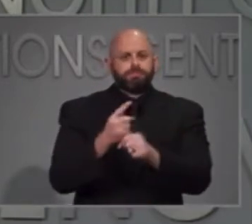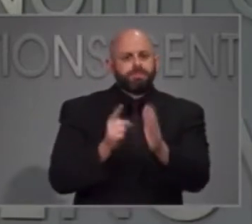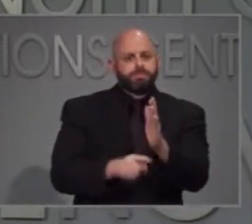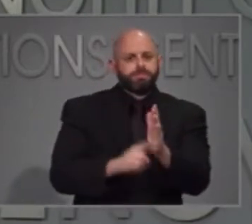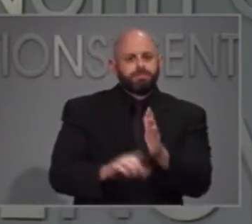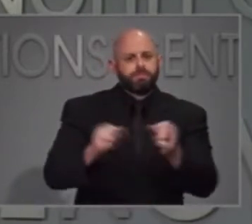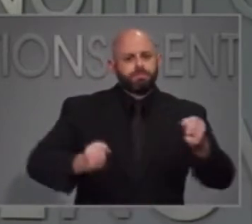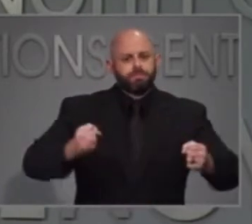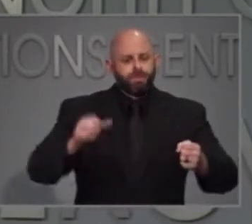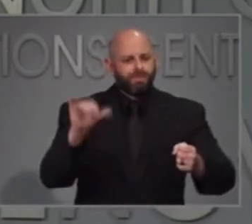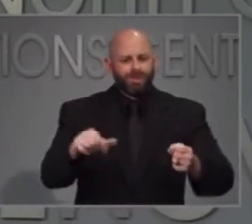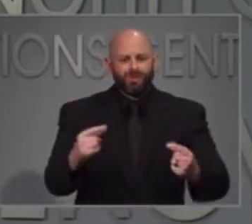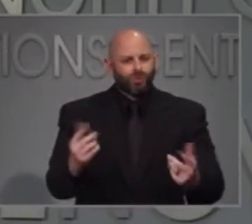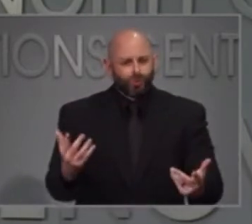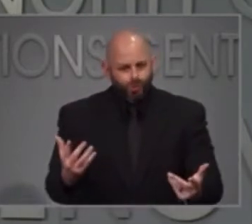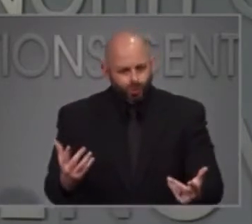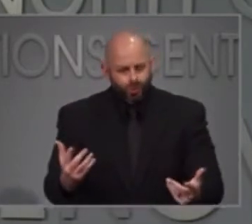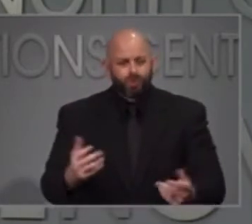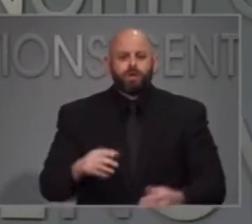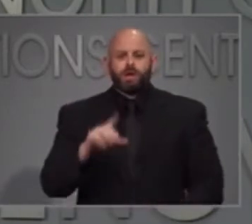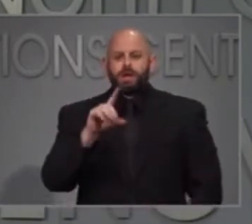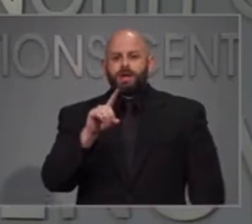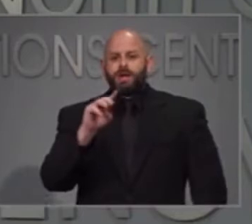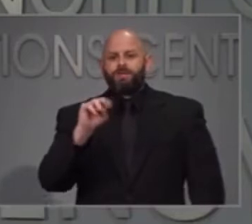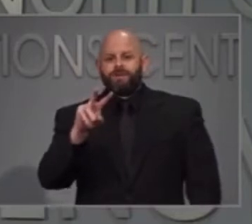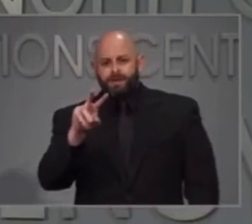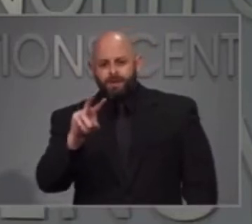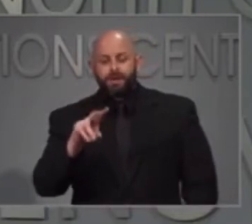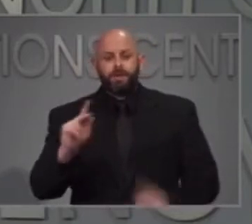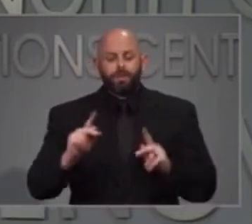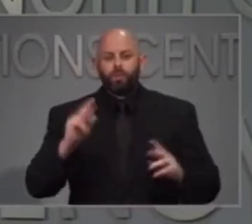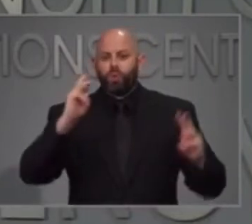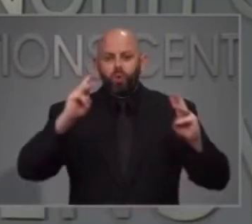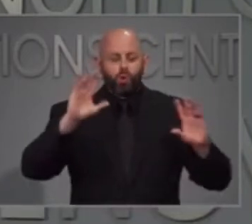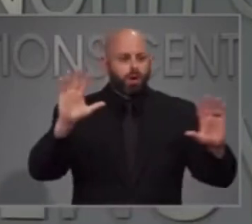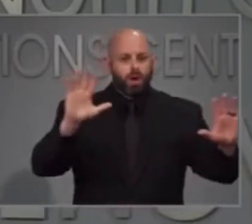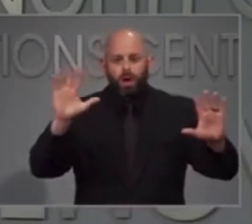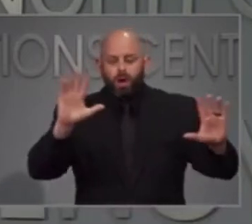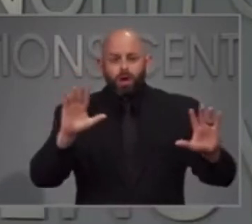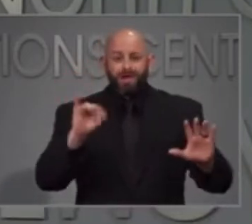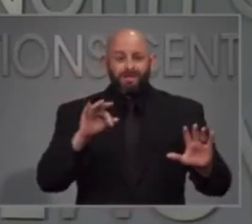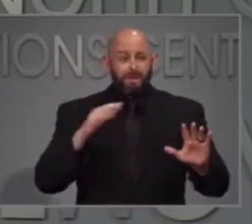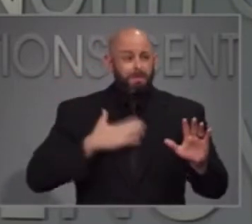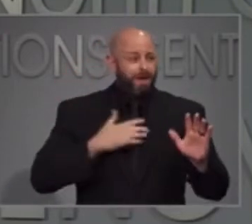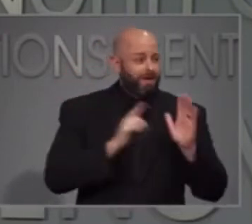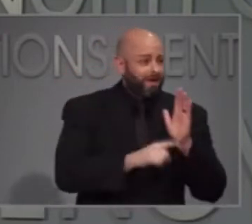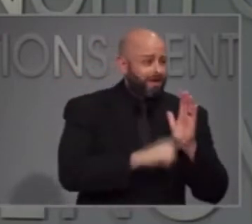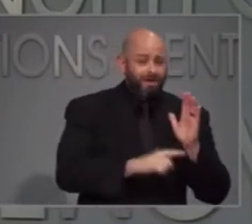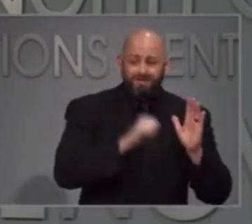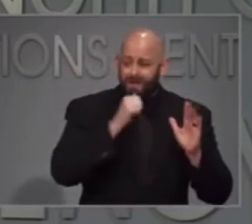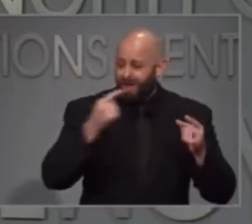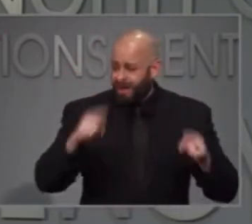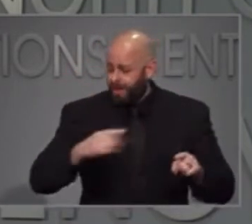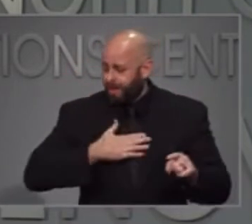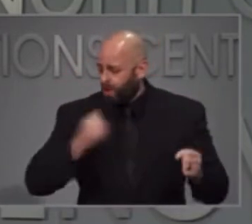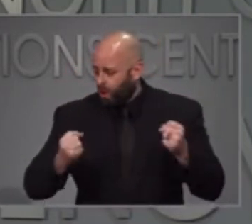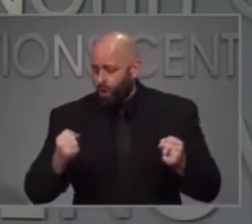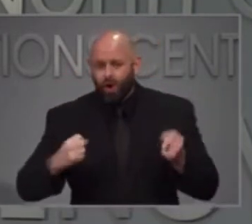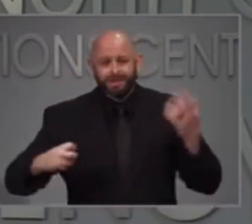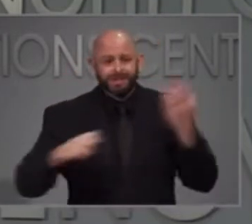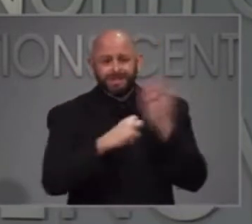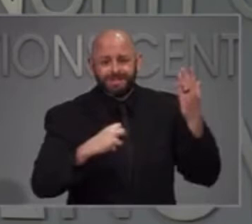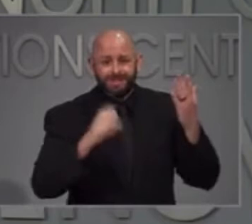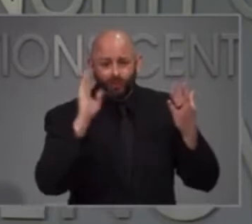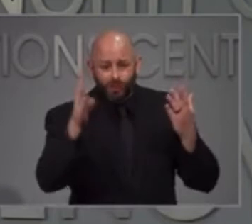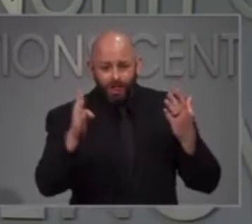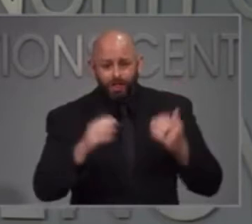around people, but they're also worried about fines and getting tickets if they don't go. Yes, we're working on waiving as